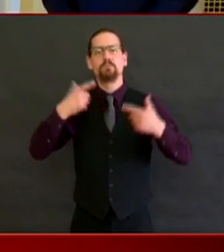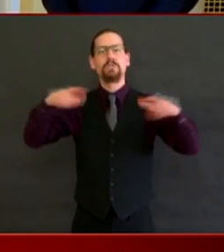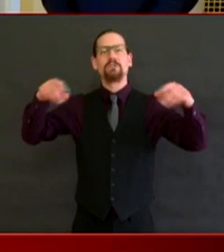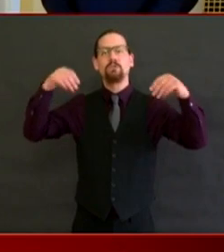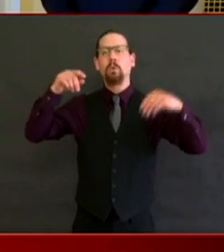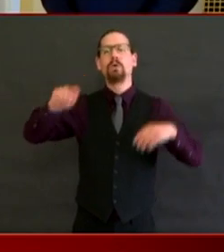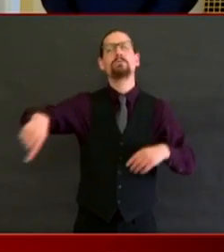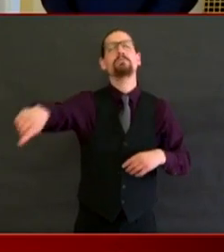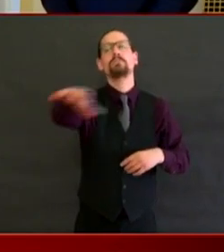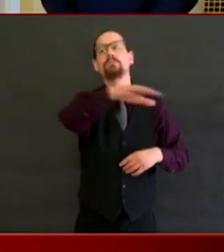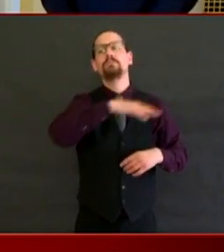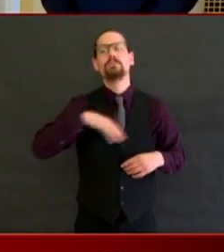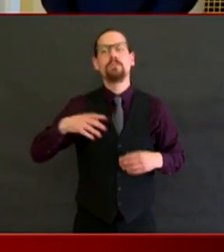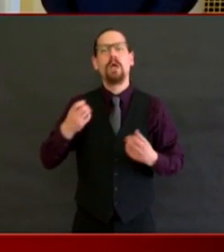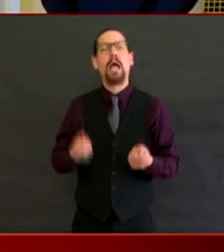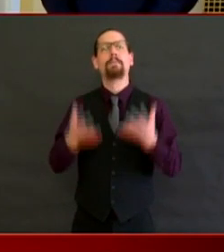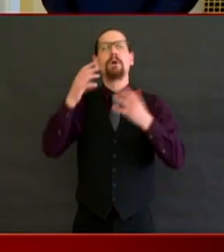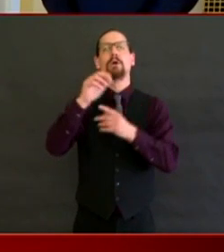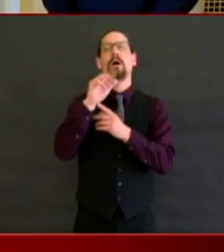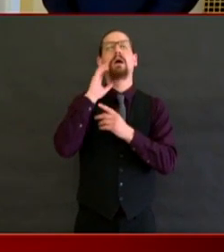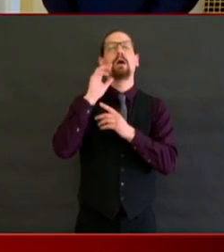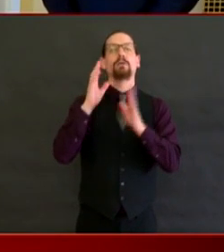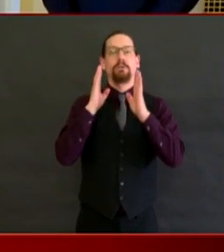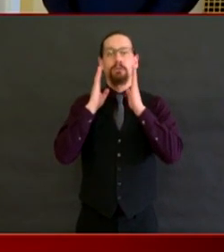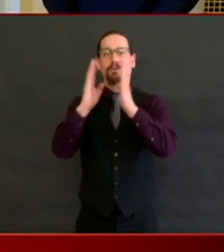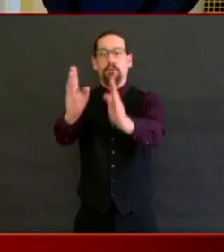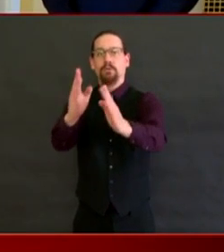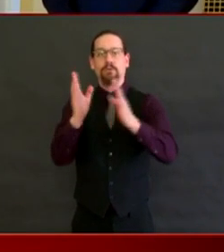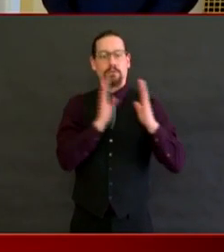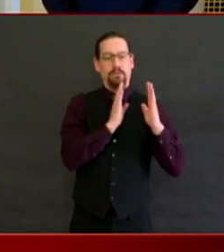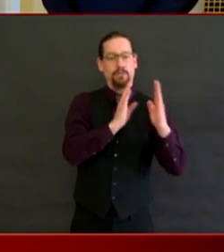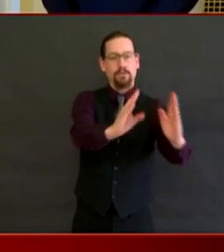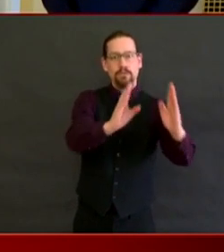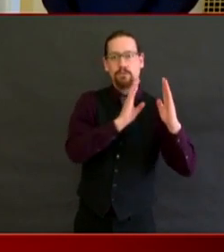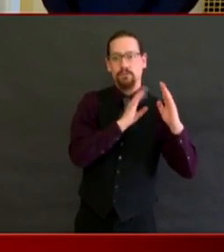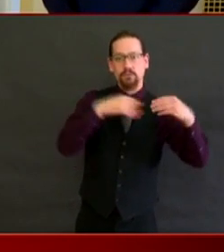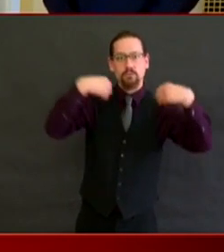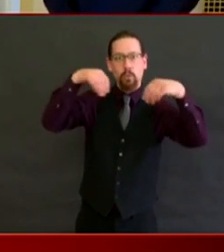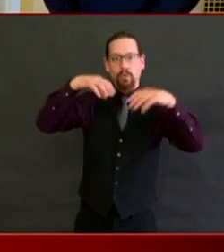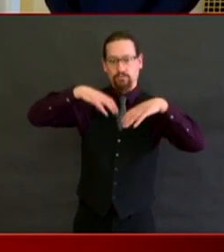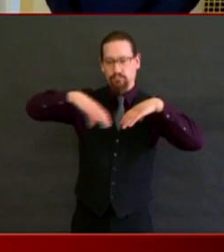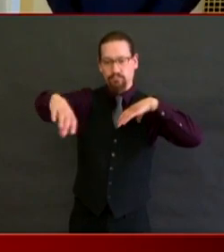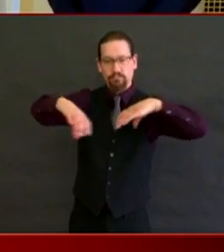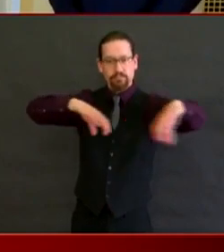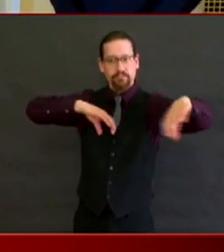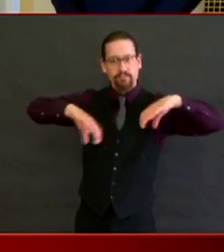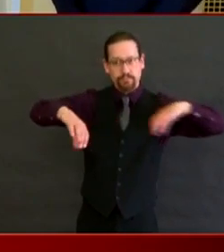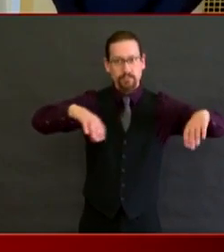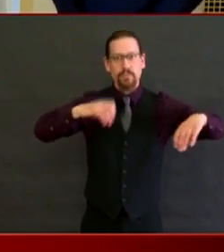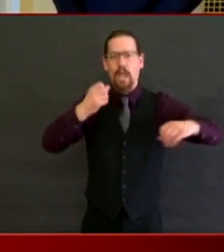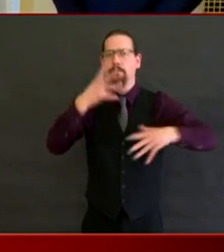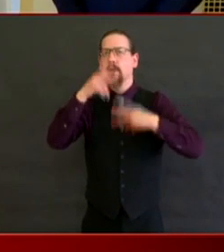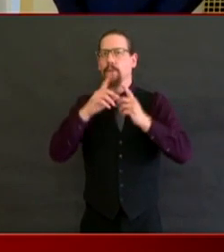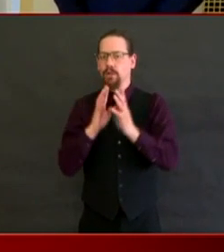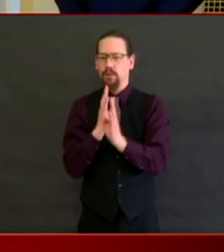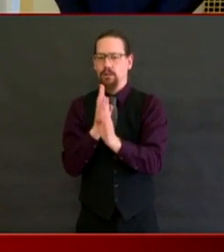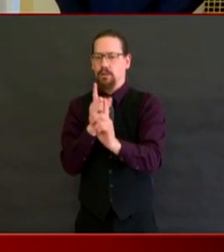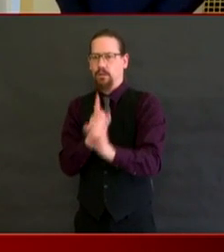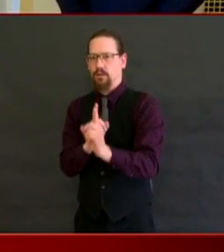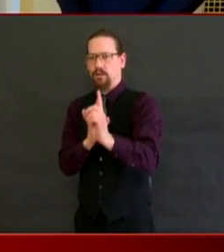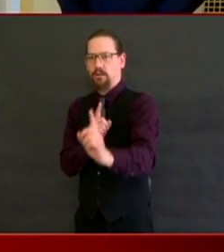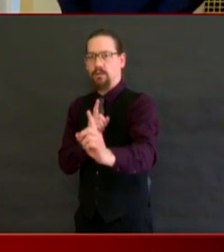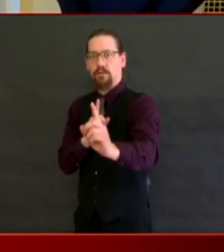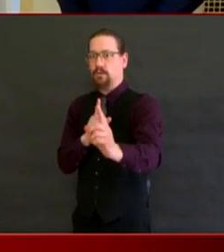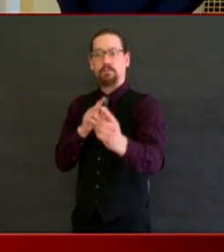some other countries is only allowing traffic in an aisle to go in one direction. Those are the sorts of things